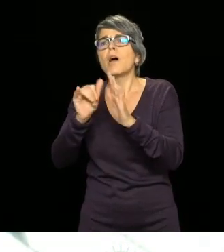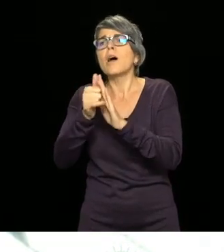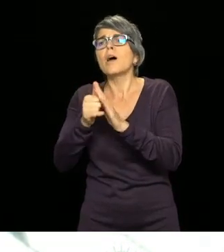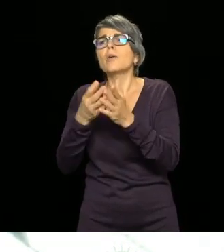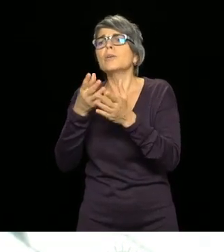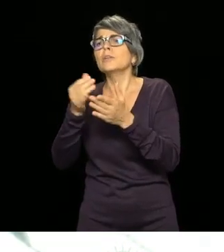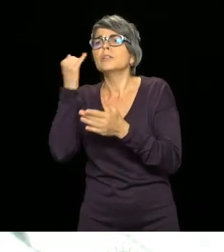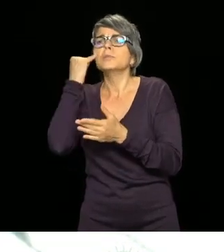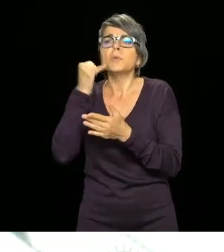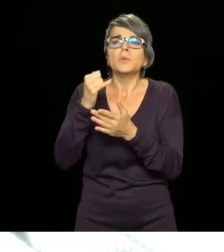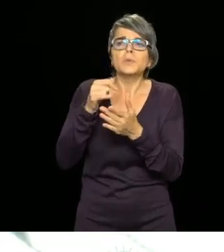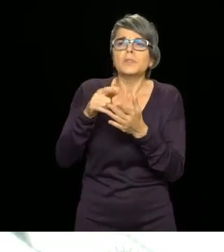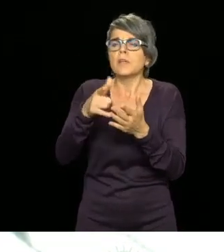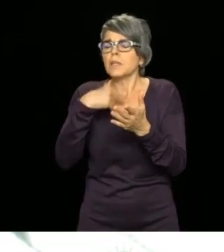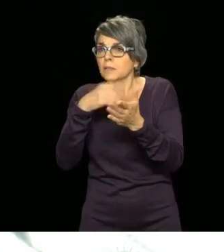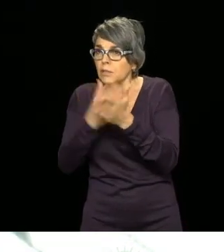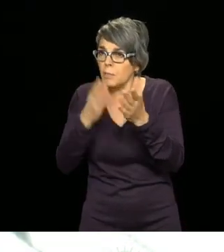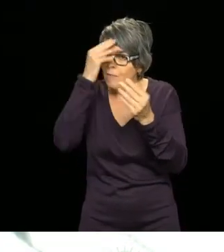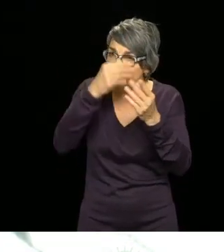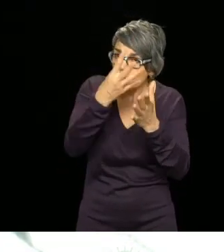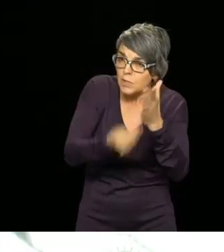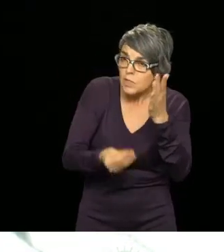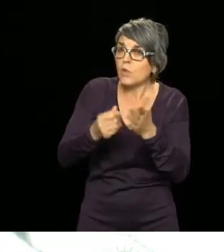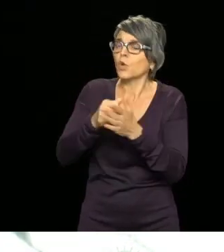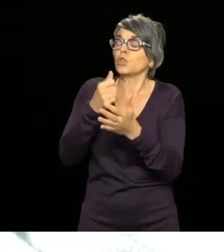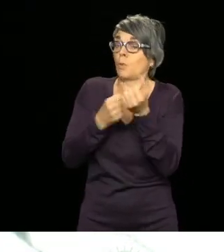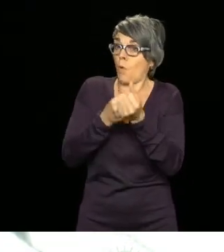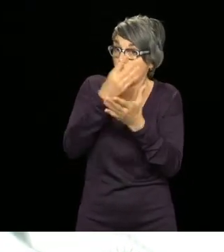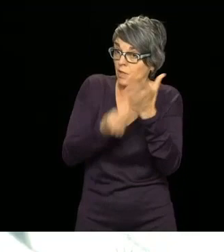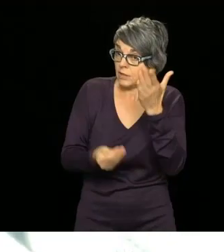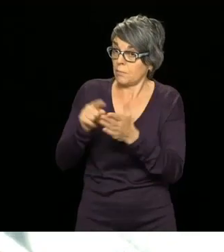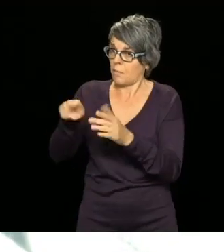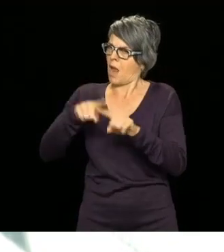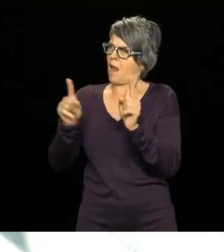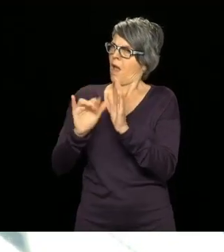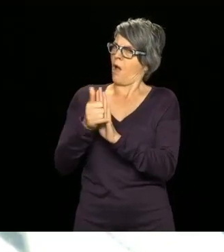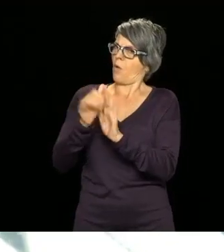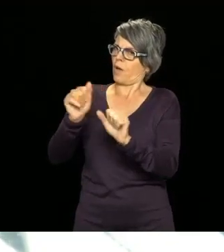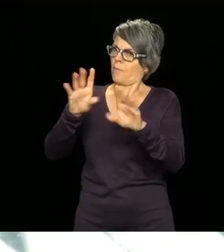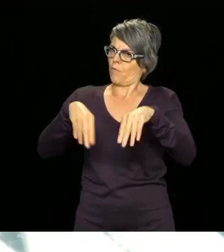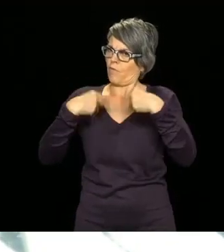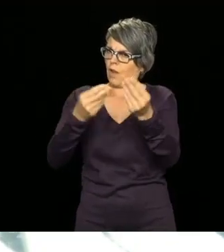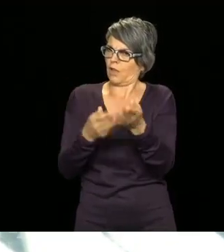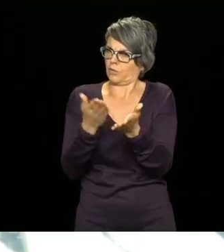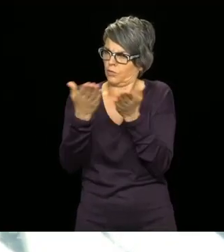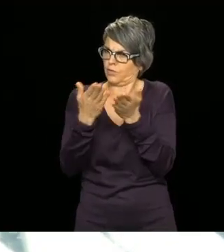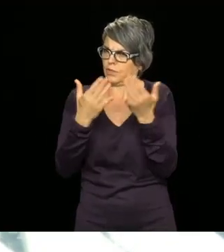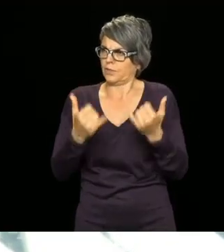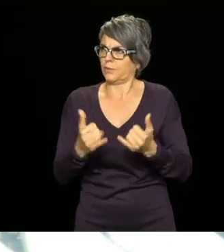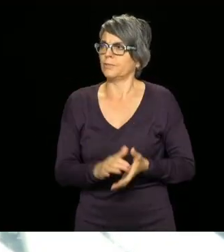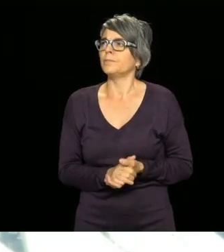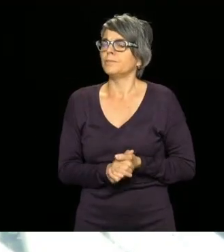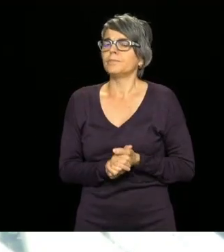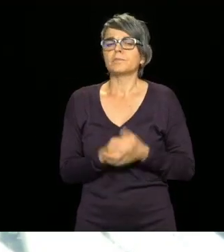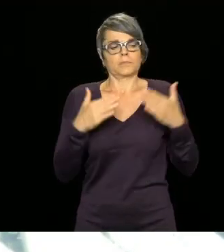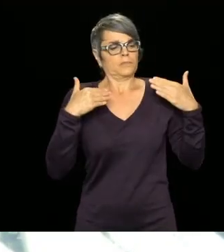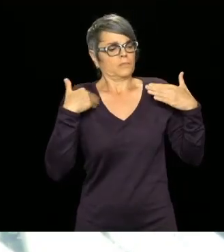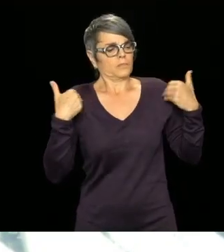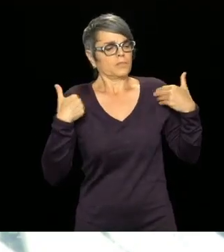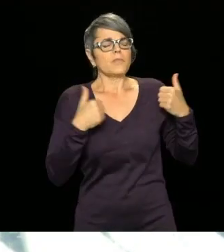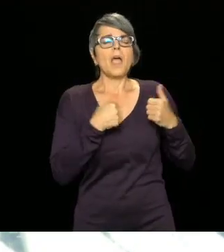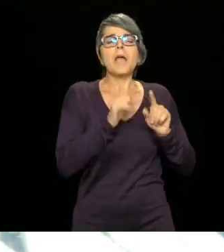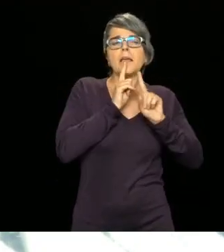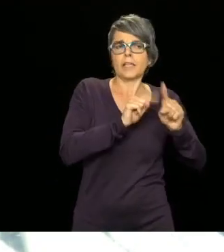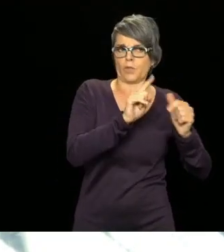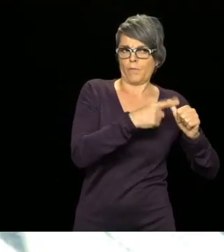done? I can deal with the first part of the question, and then I'll let Tracy deal with the second part.